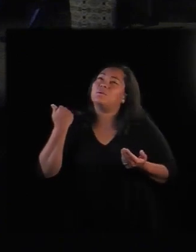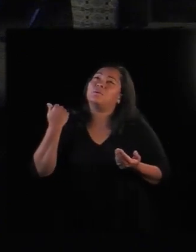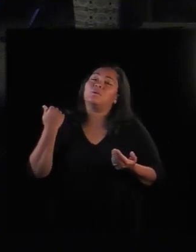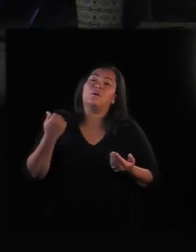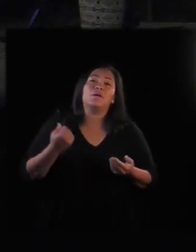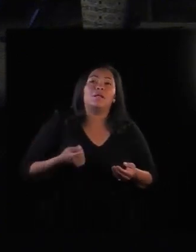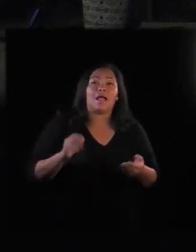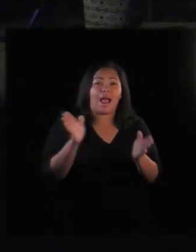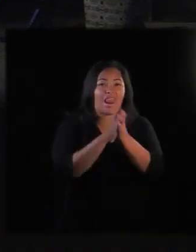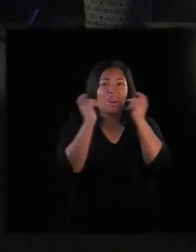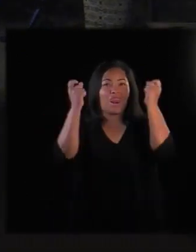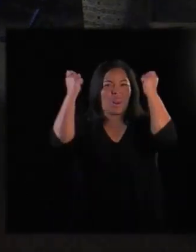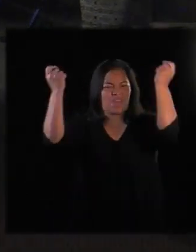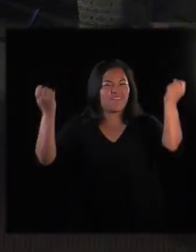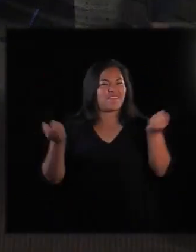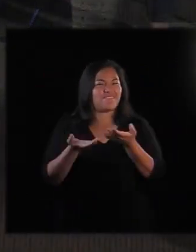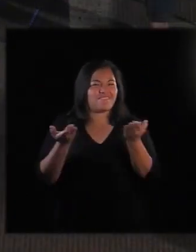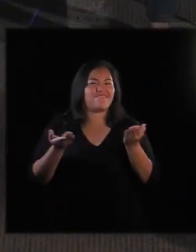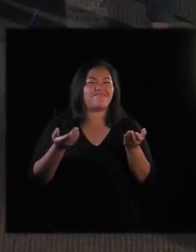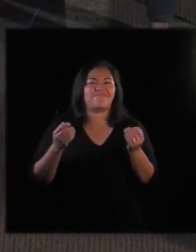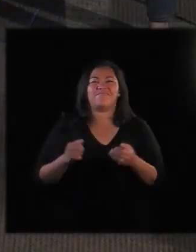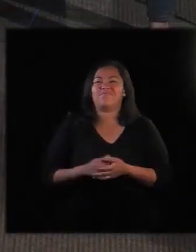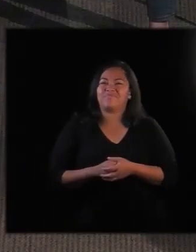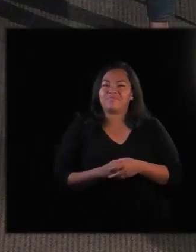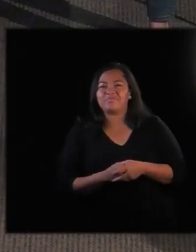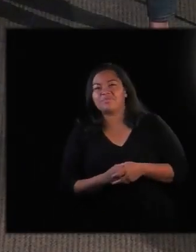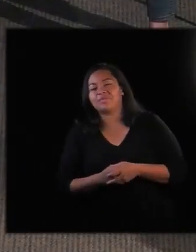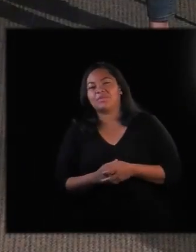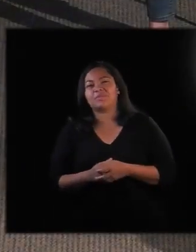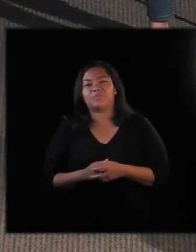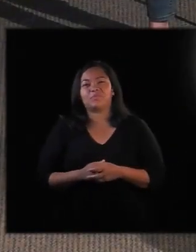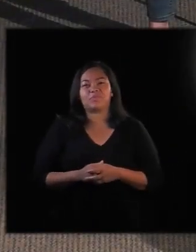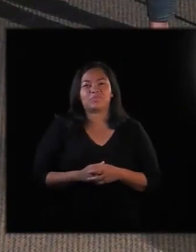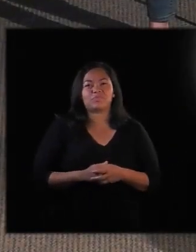before. Hallelujah in this place.